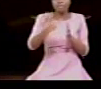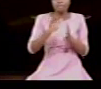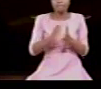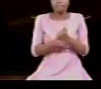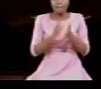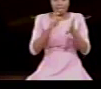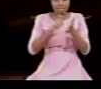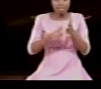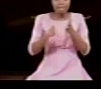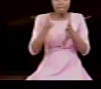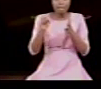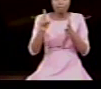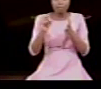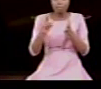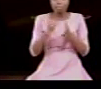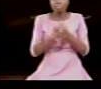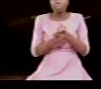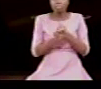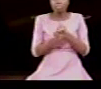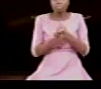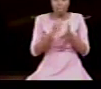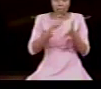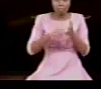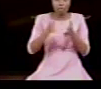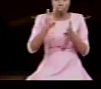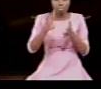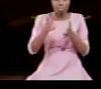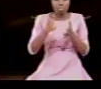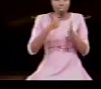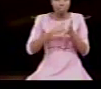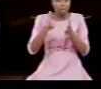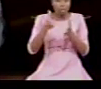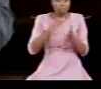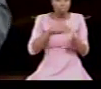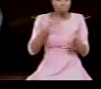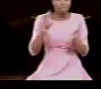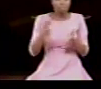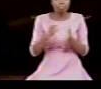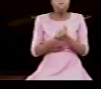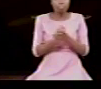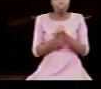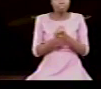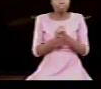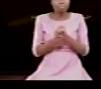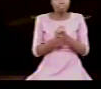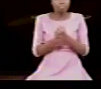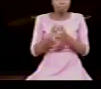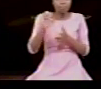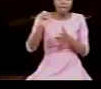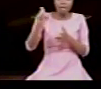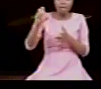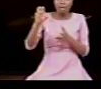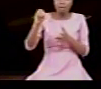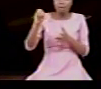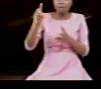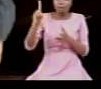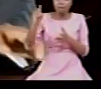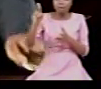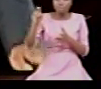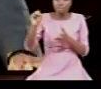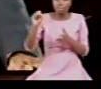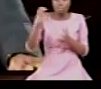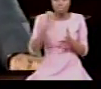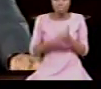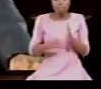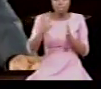Exodus 25, verse 1, verse 2. Turn your Bible. Exodus 25, verse